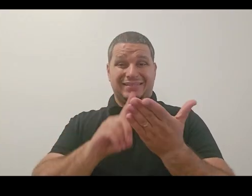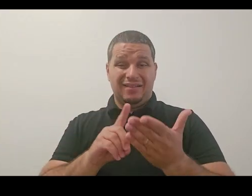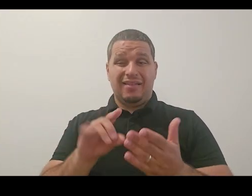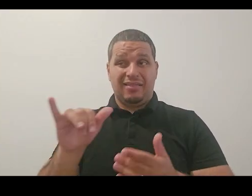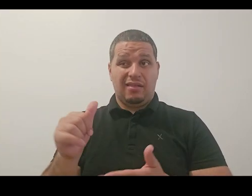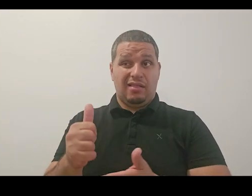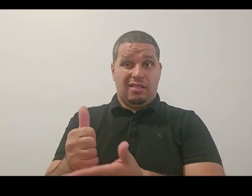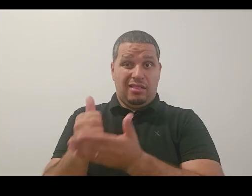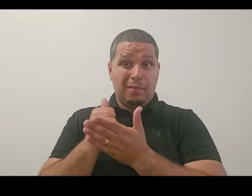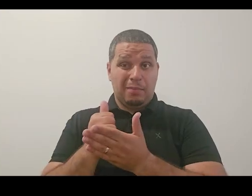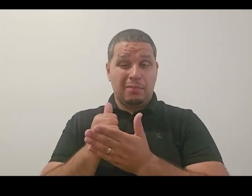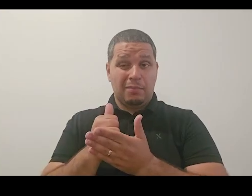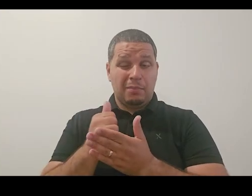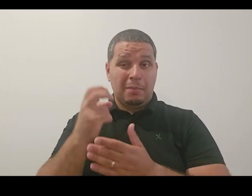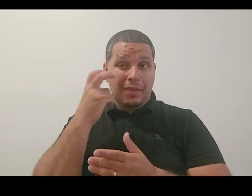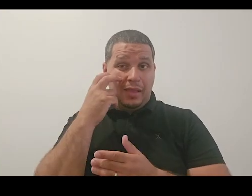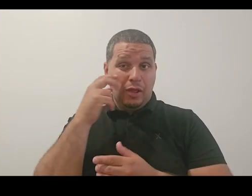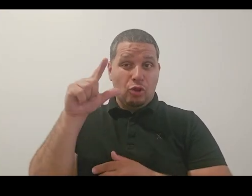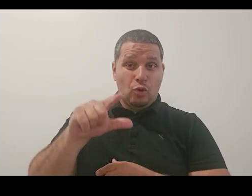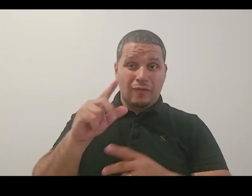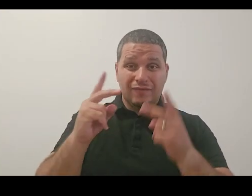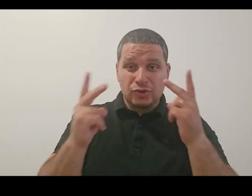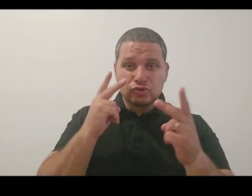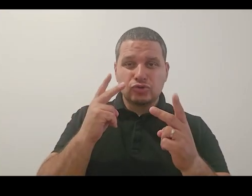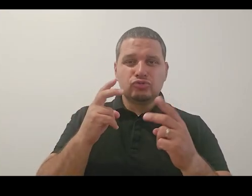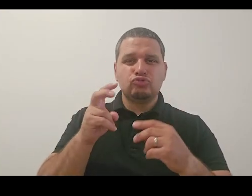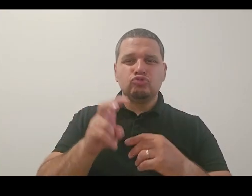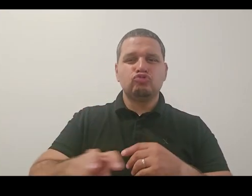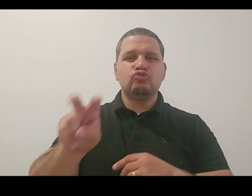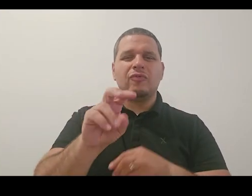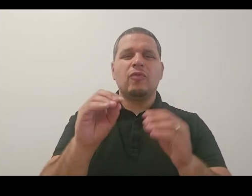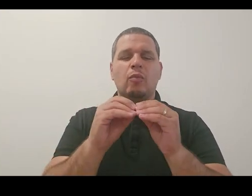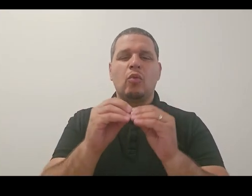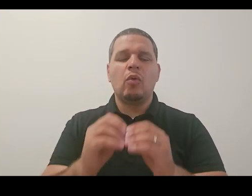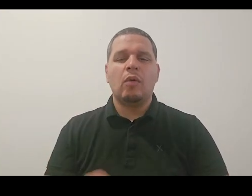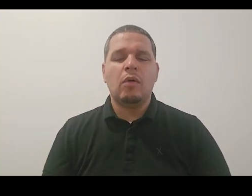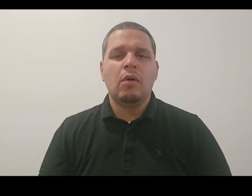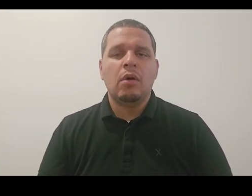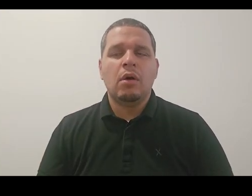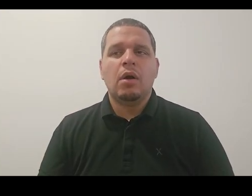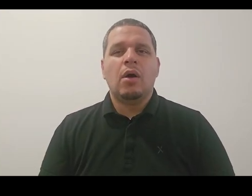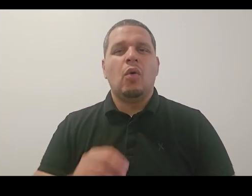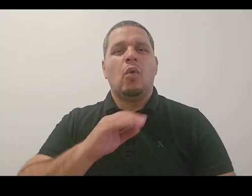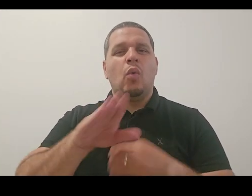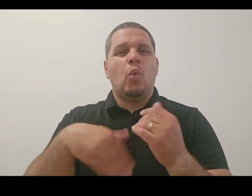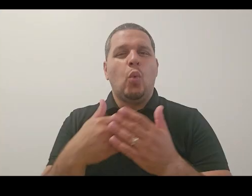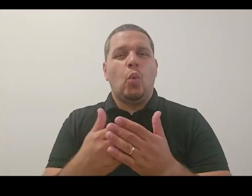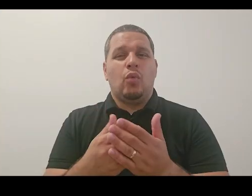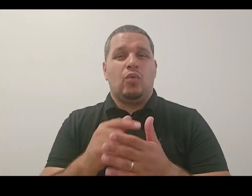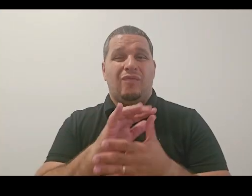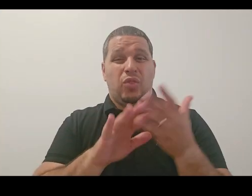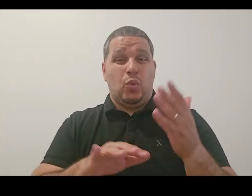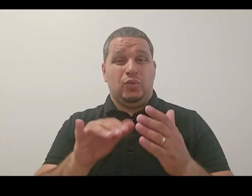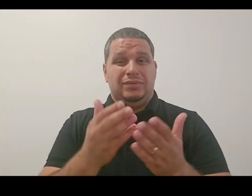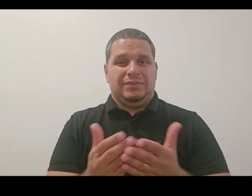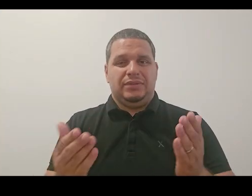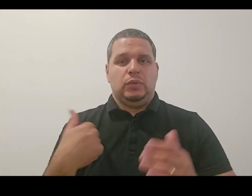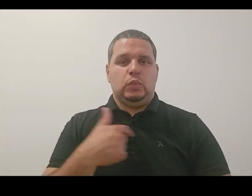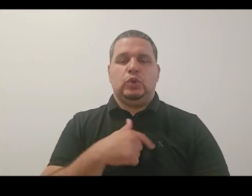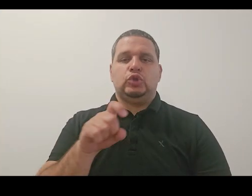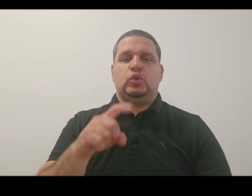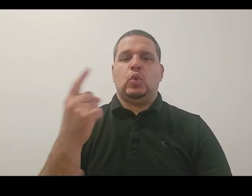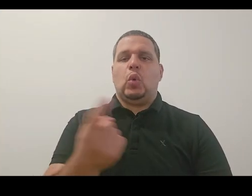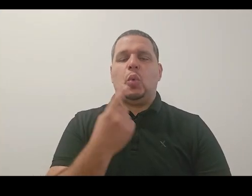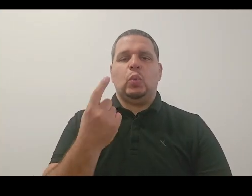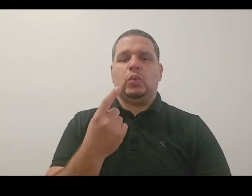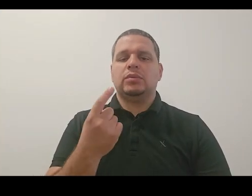environment designs that help blind and low vision people travel more independently and confidently. I think all of those things